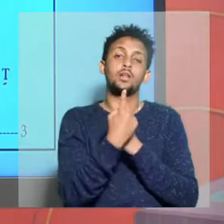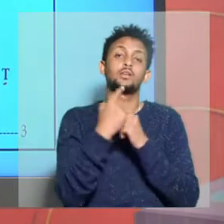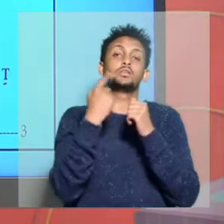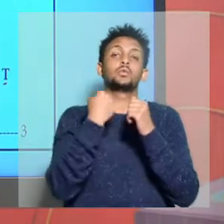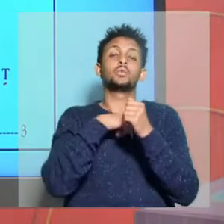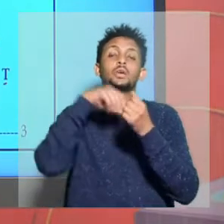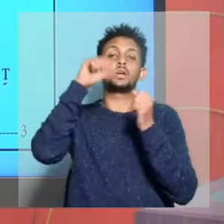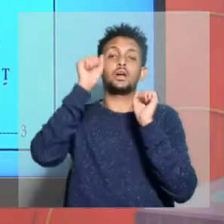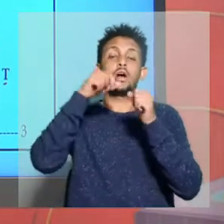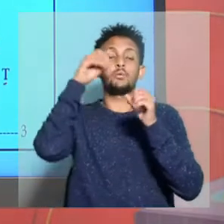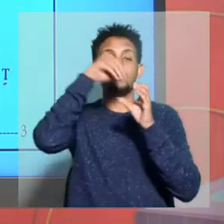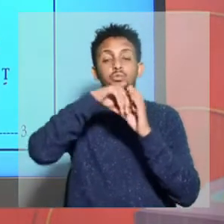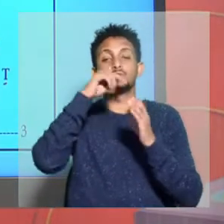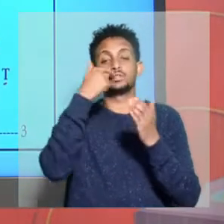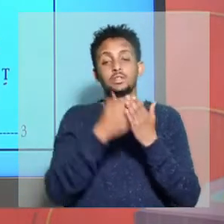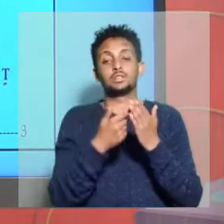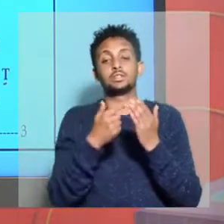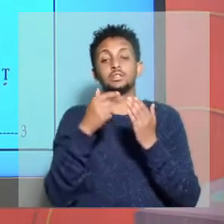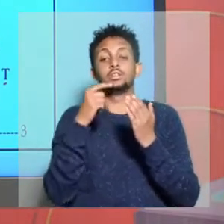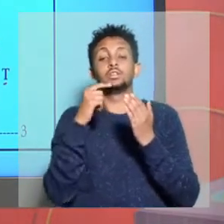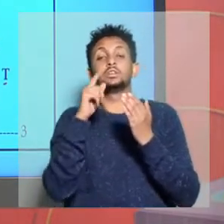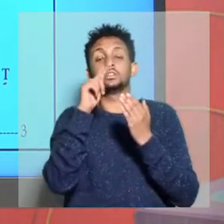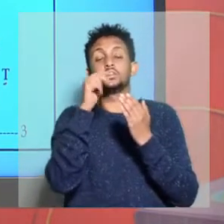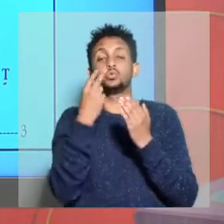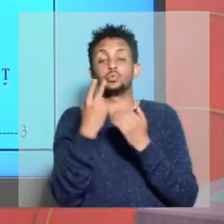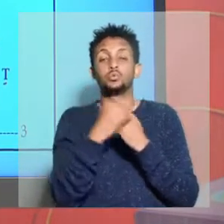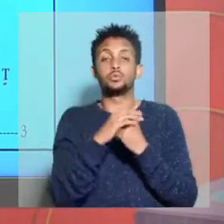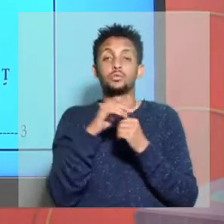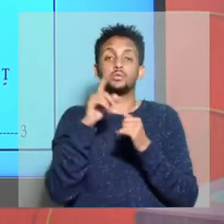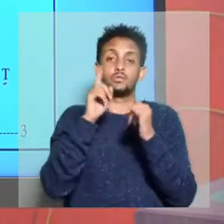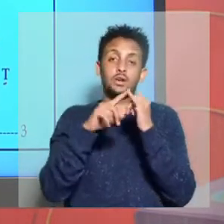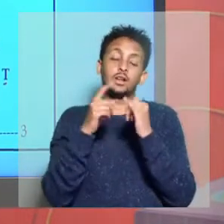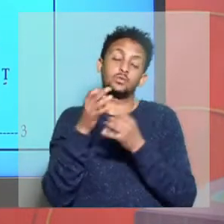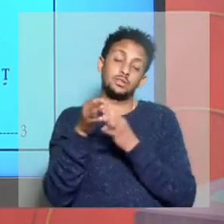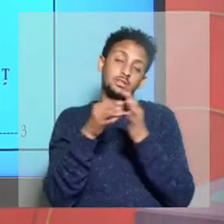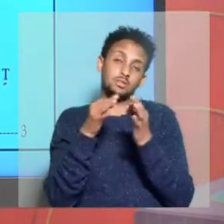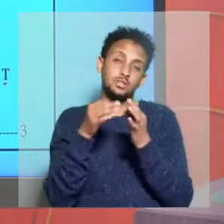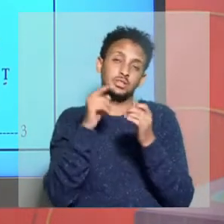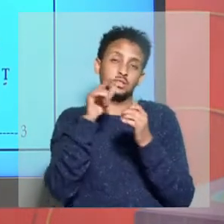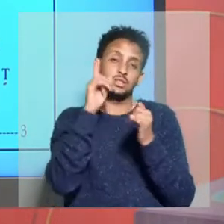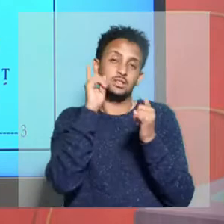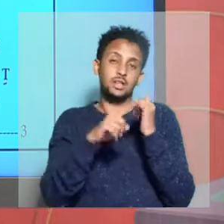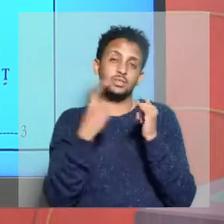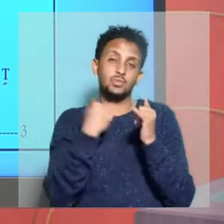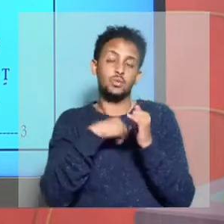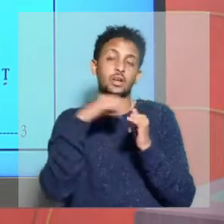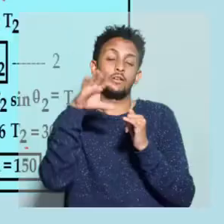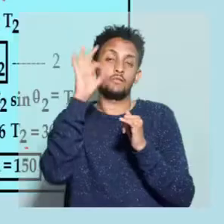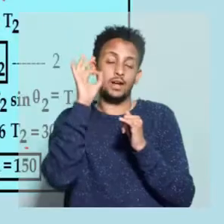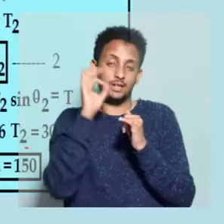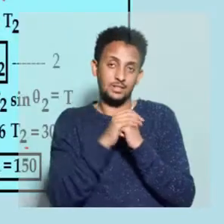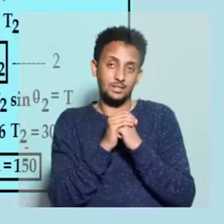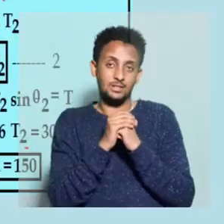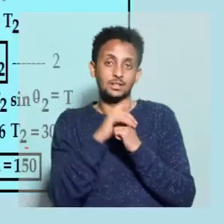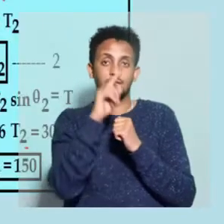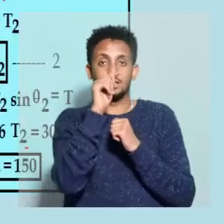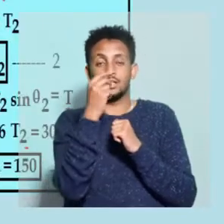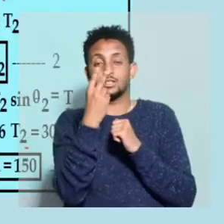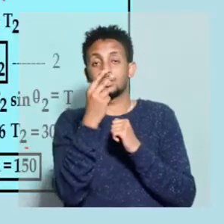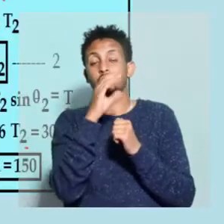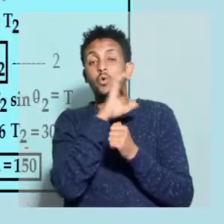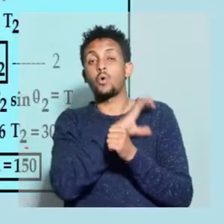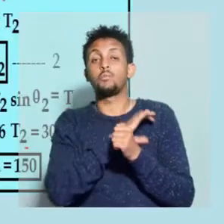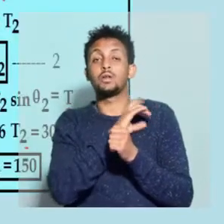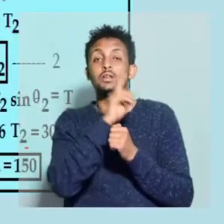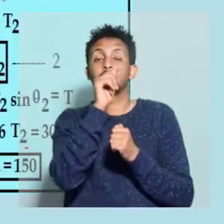you can put it here in terms of T2 and find an expression. And at last, we can find tension